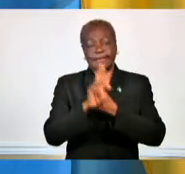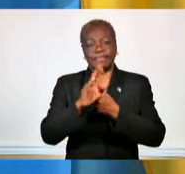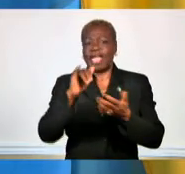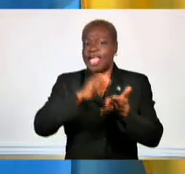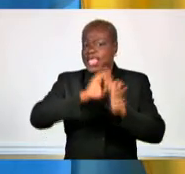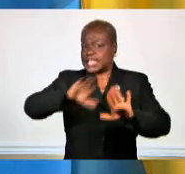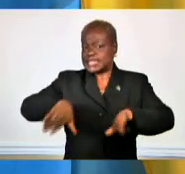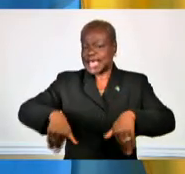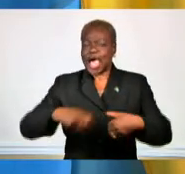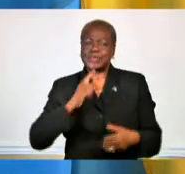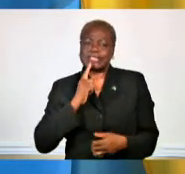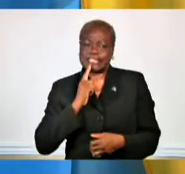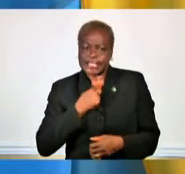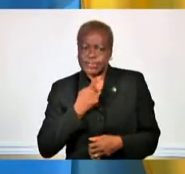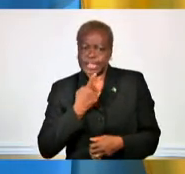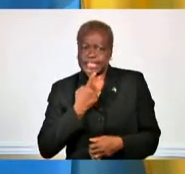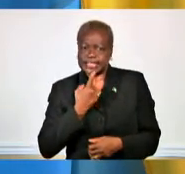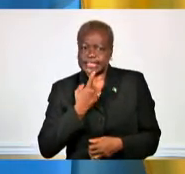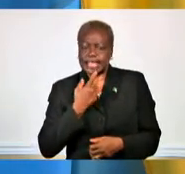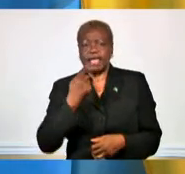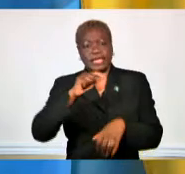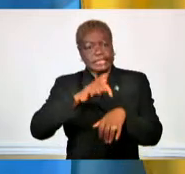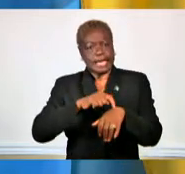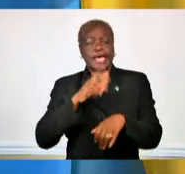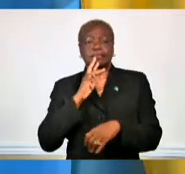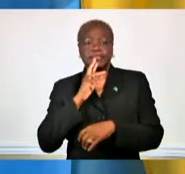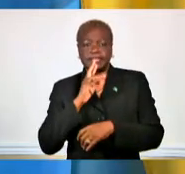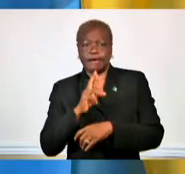That's how serious the times are.